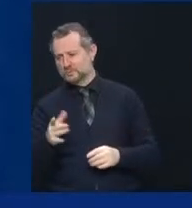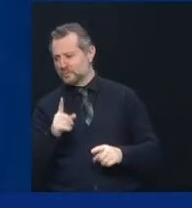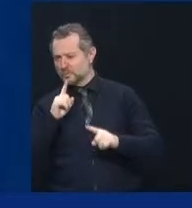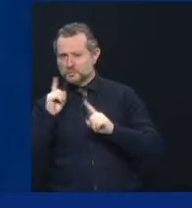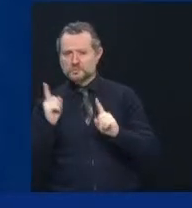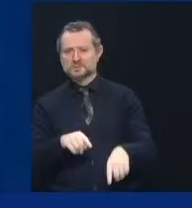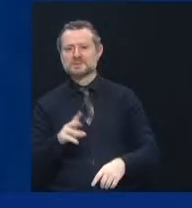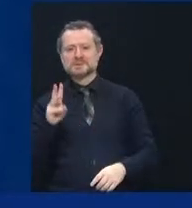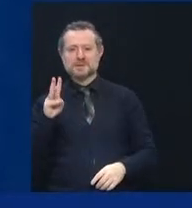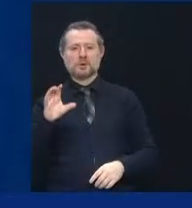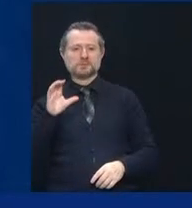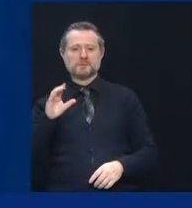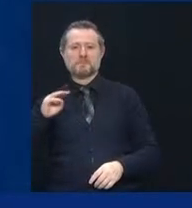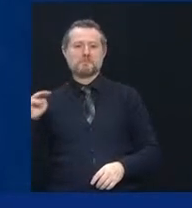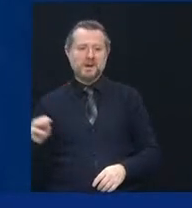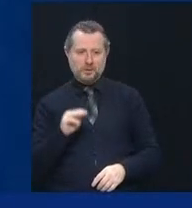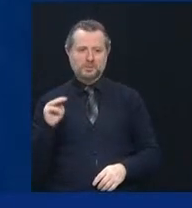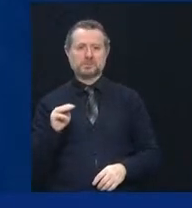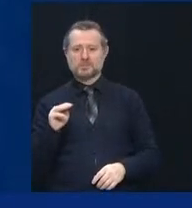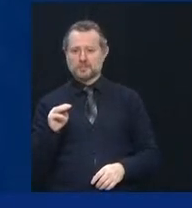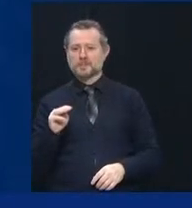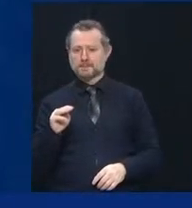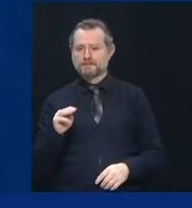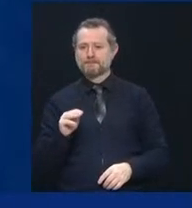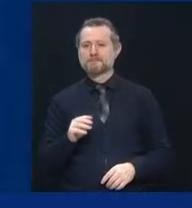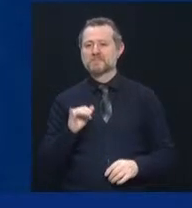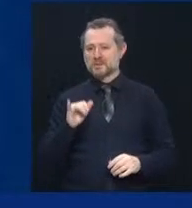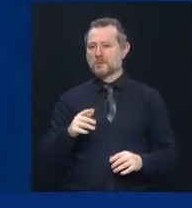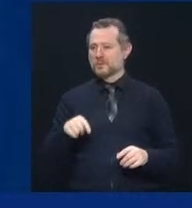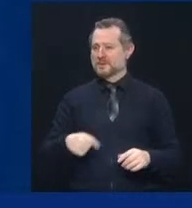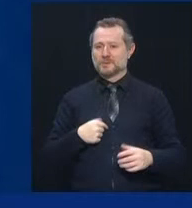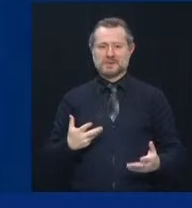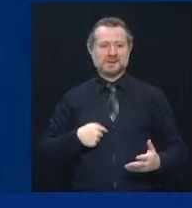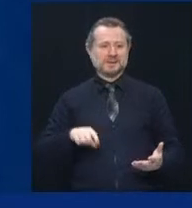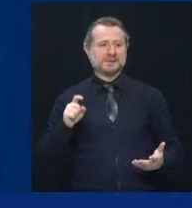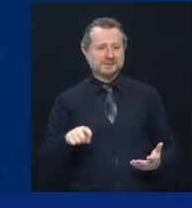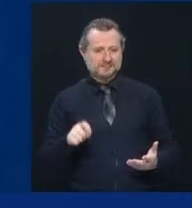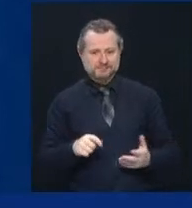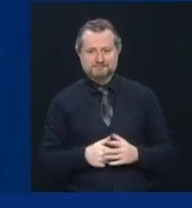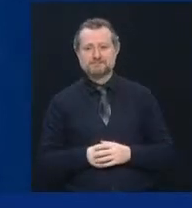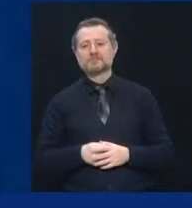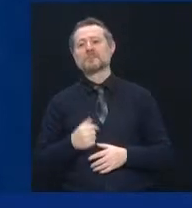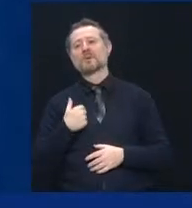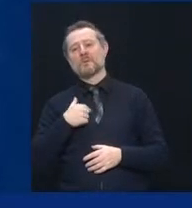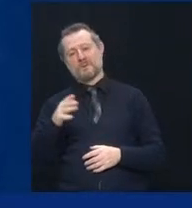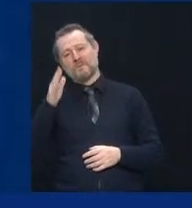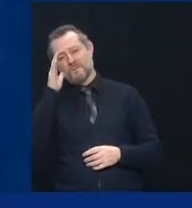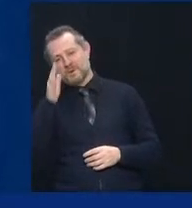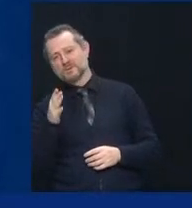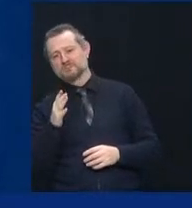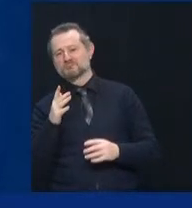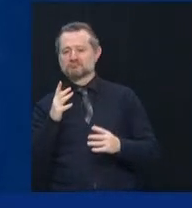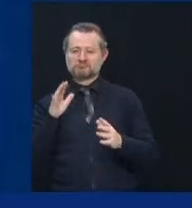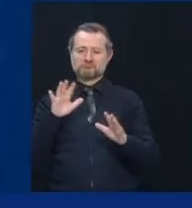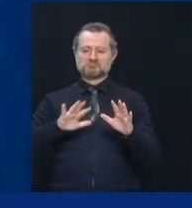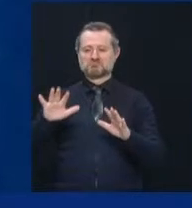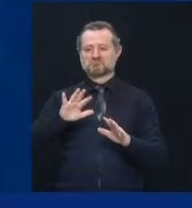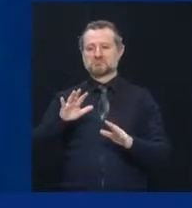600 million, which is what you need, and they would be coming in by about 6